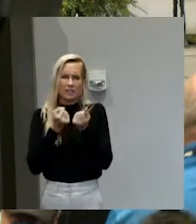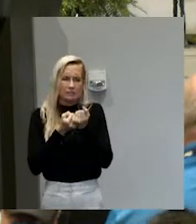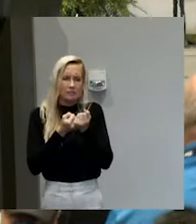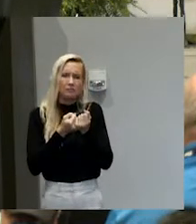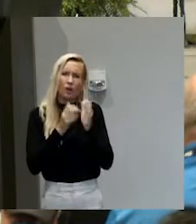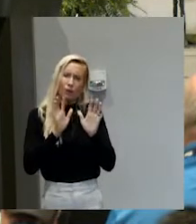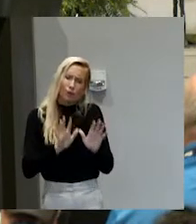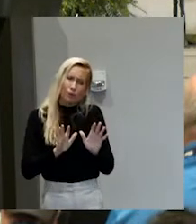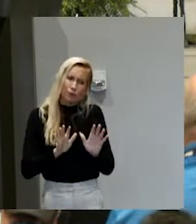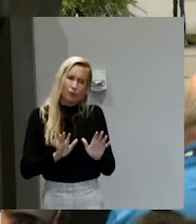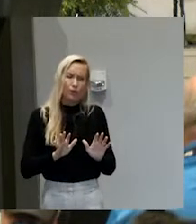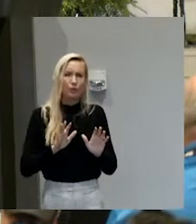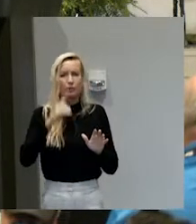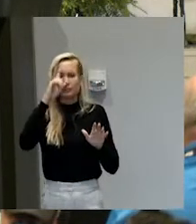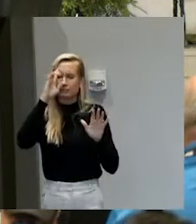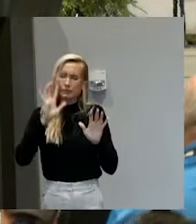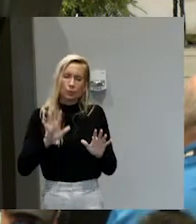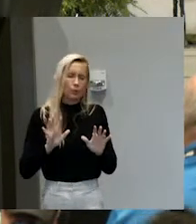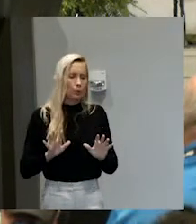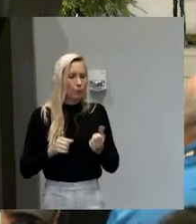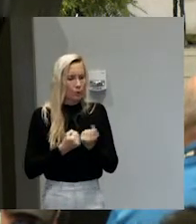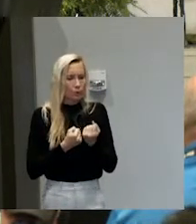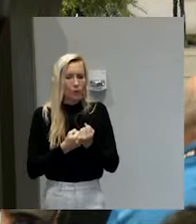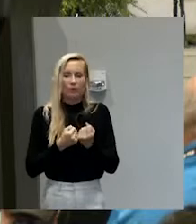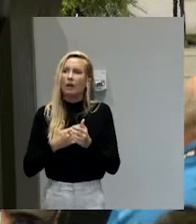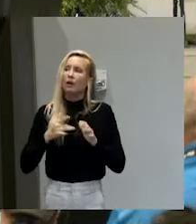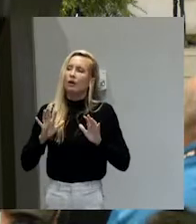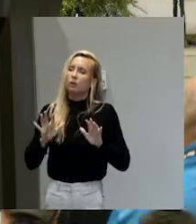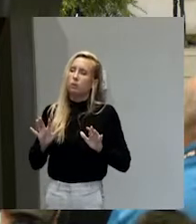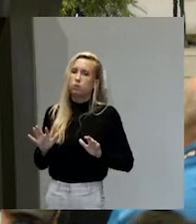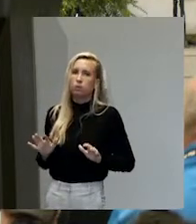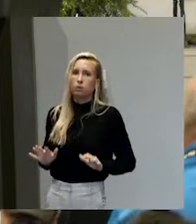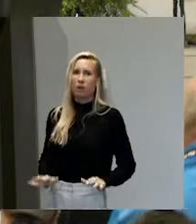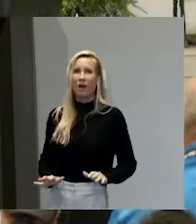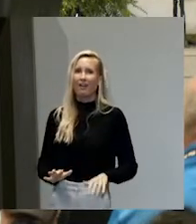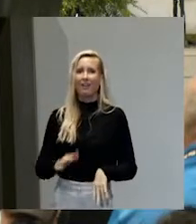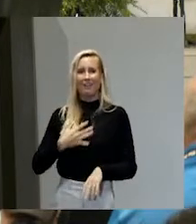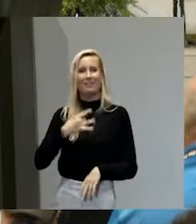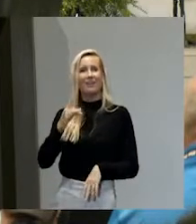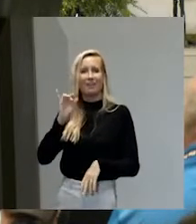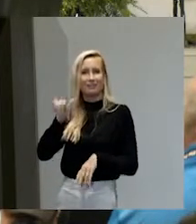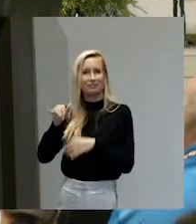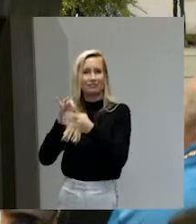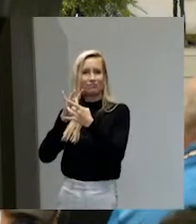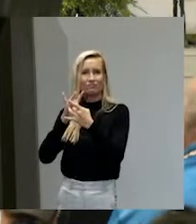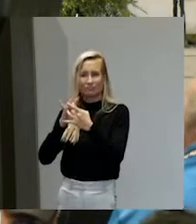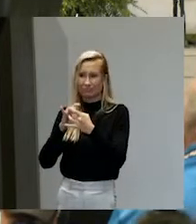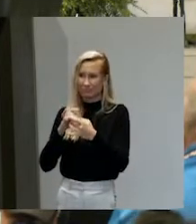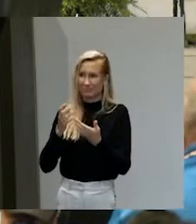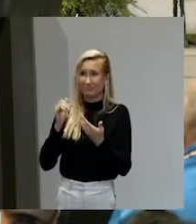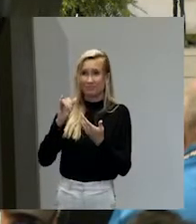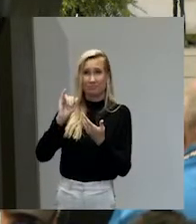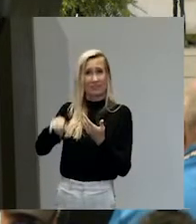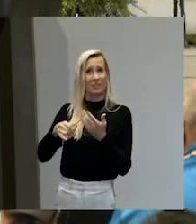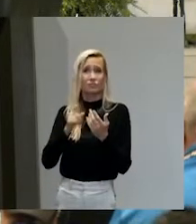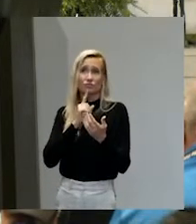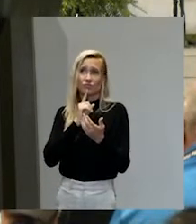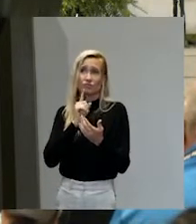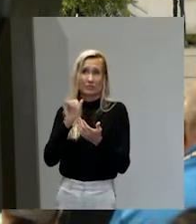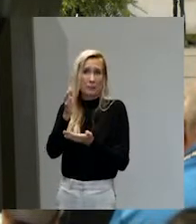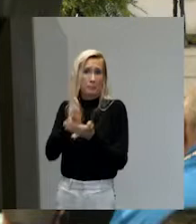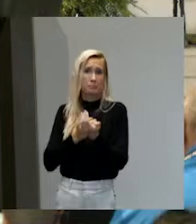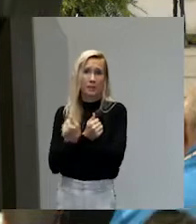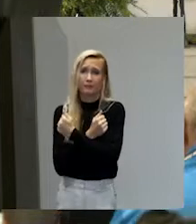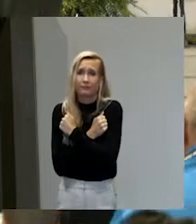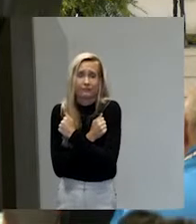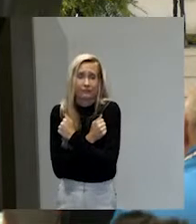an important aspect of love in general, right? Regardless of whether you're neurotypical